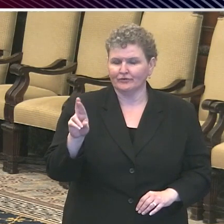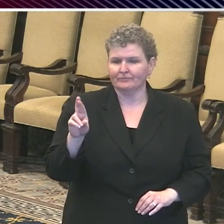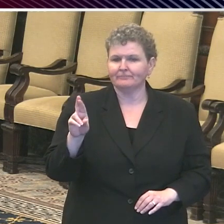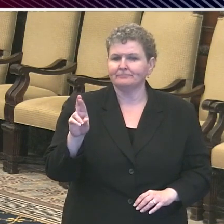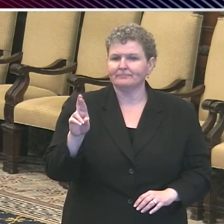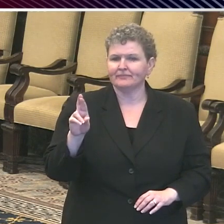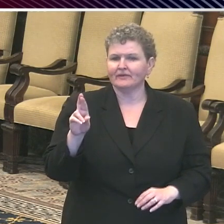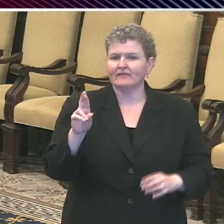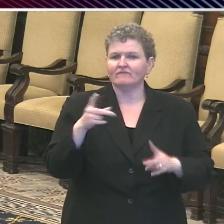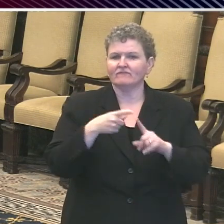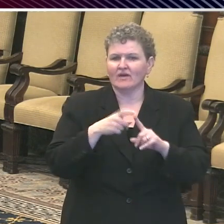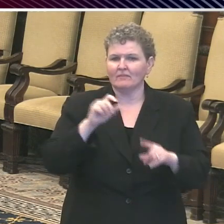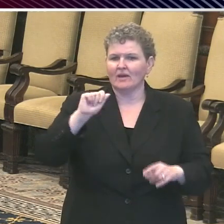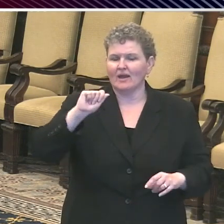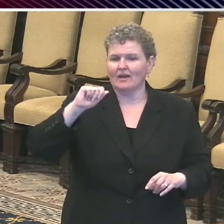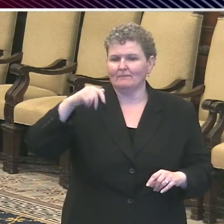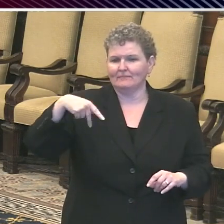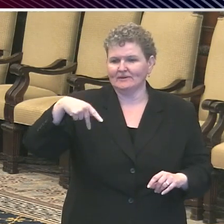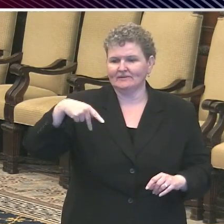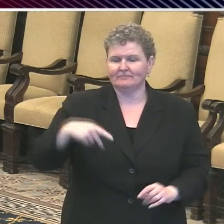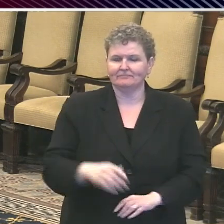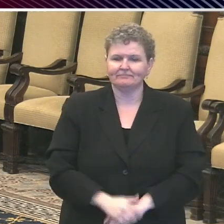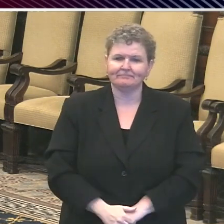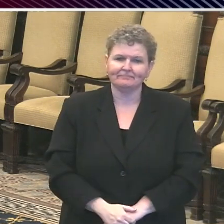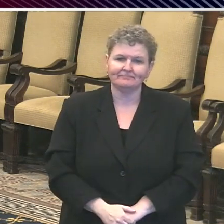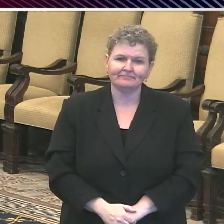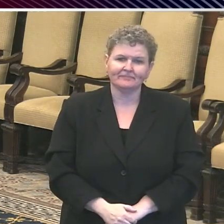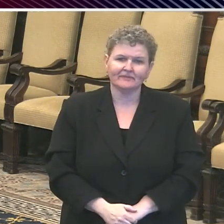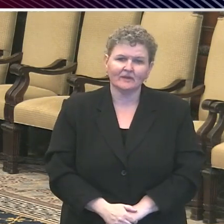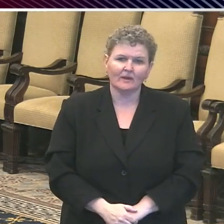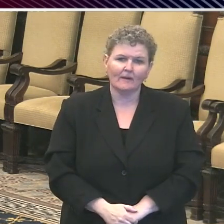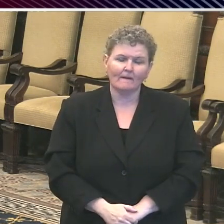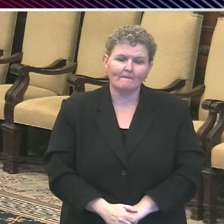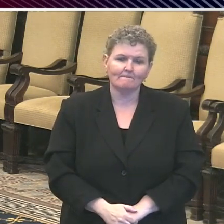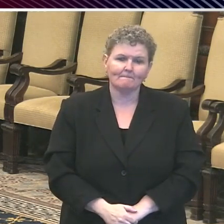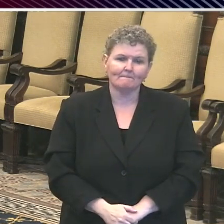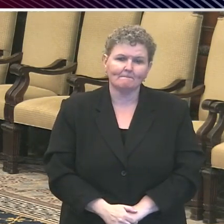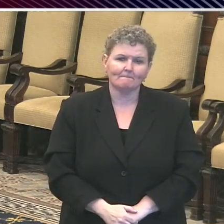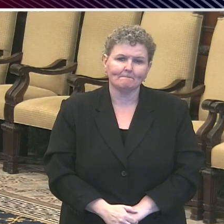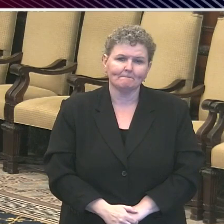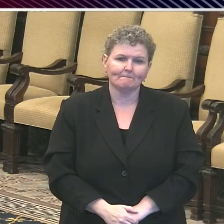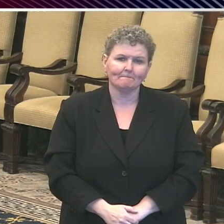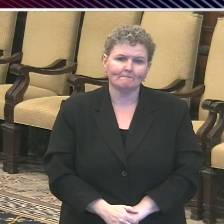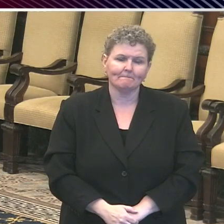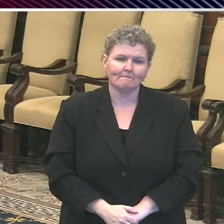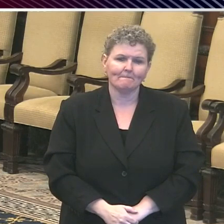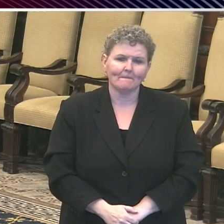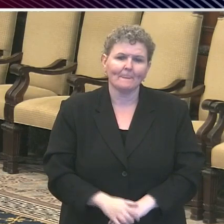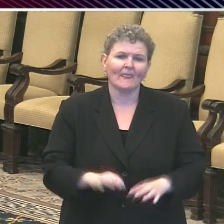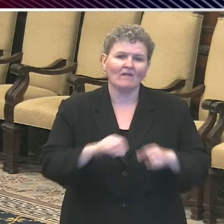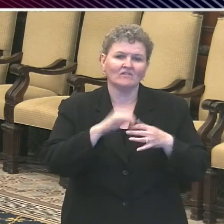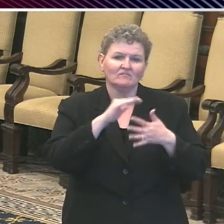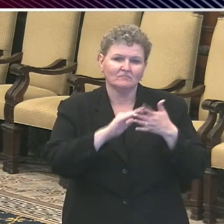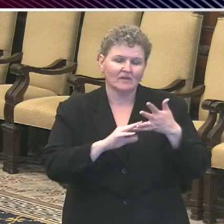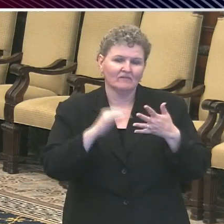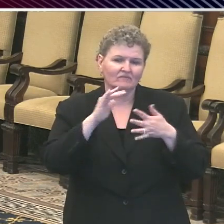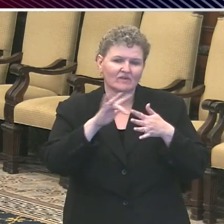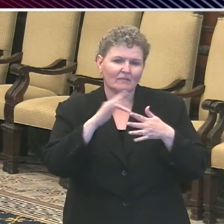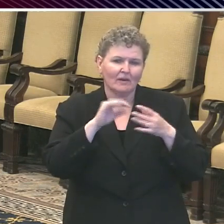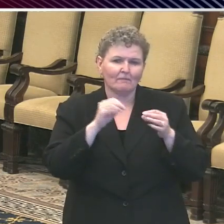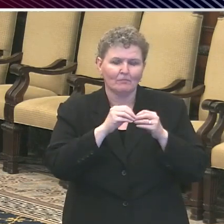you? I know you've been releasing this information as it's become available, but I was hoping that we could get more information